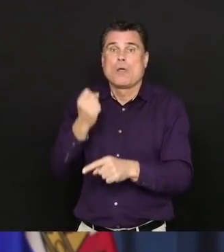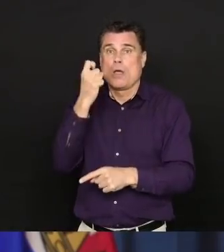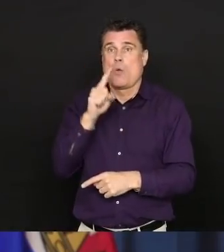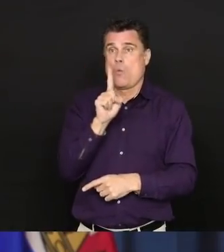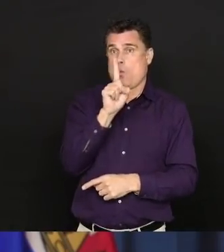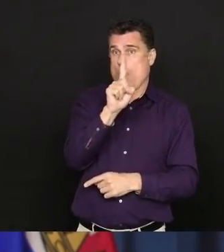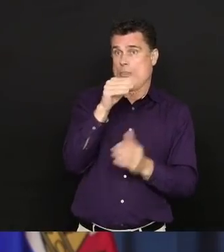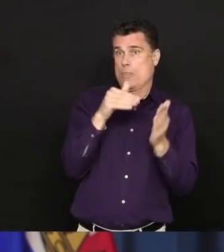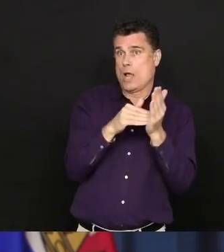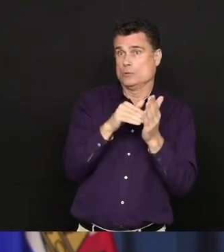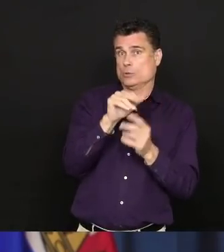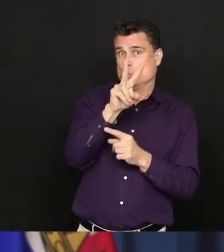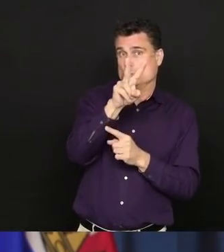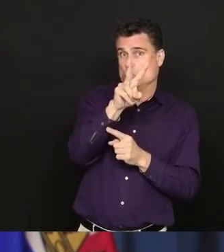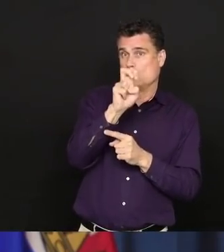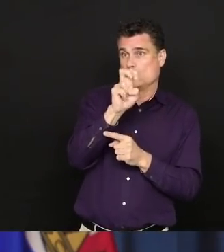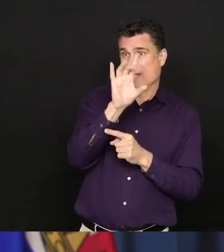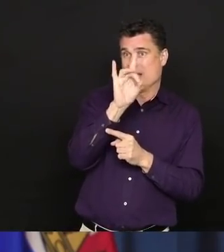that